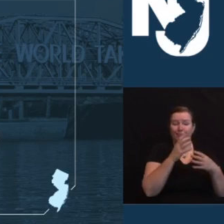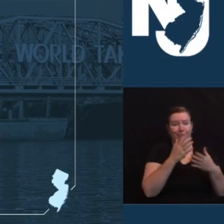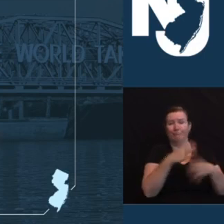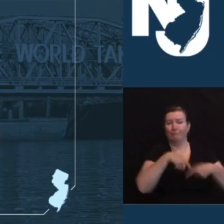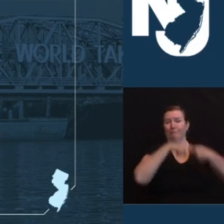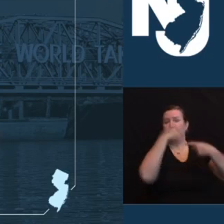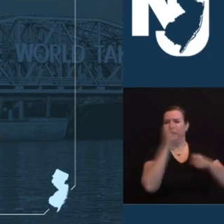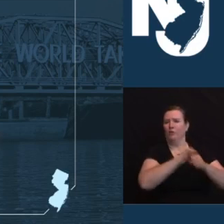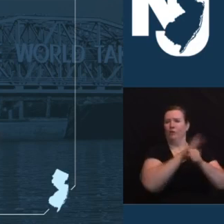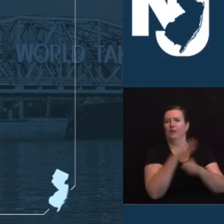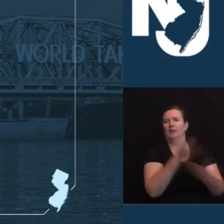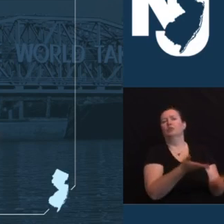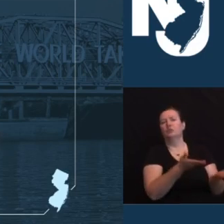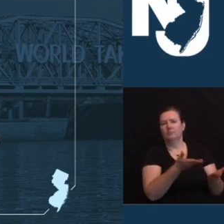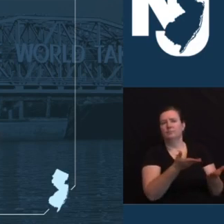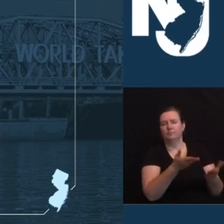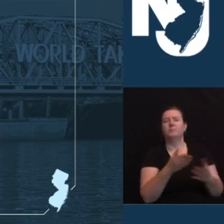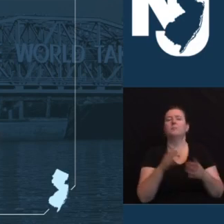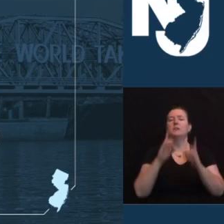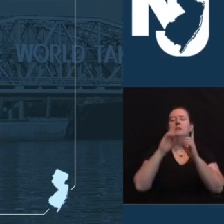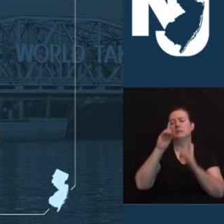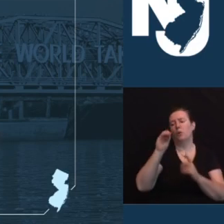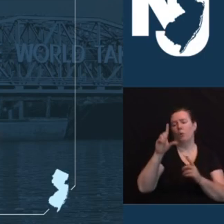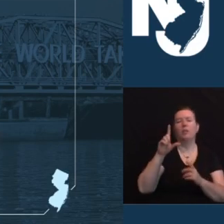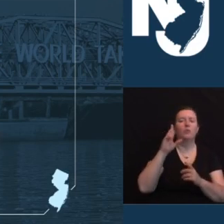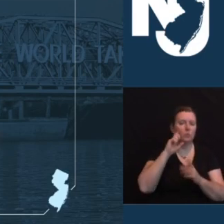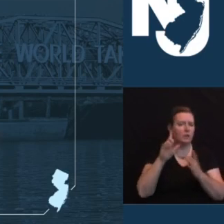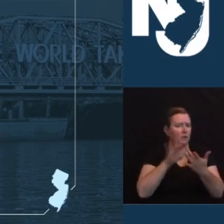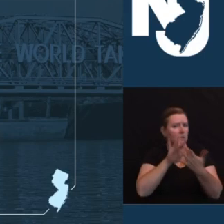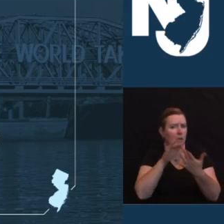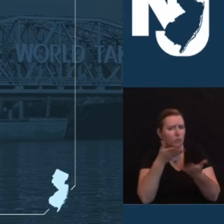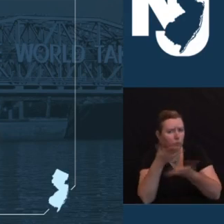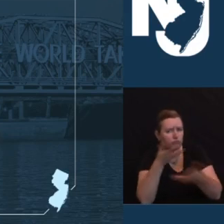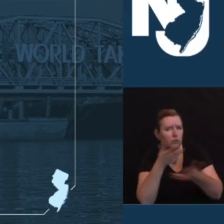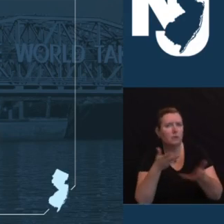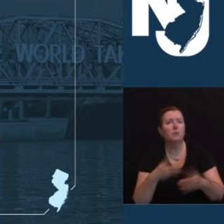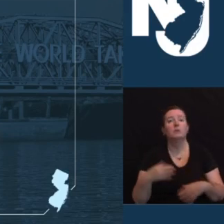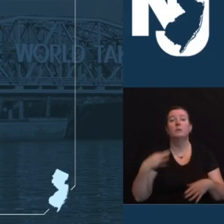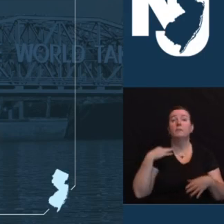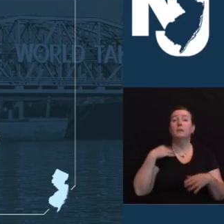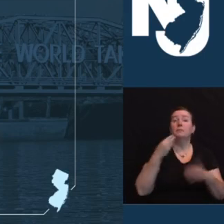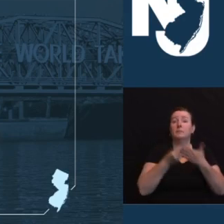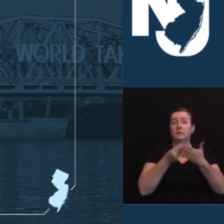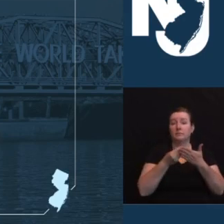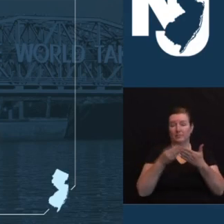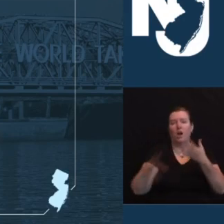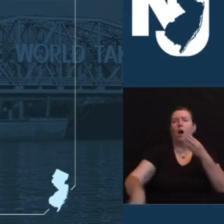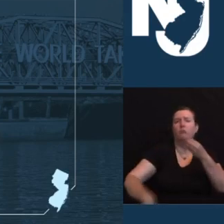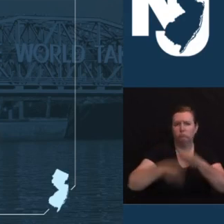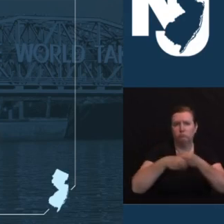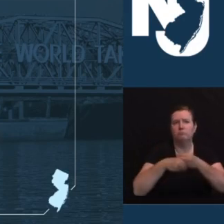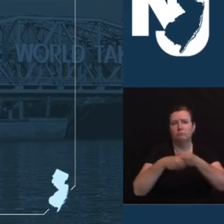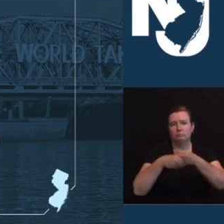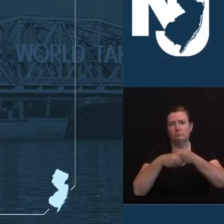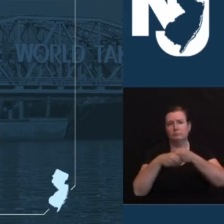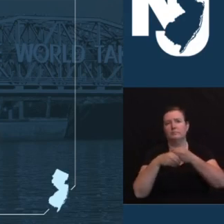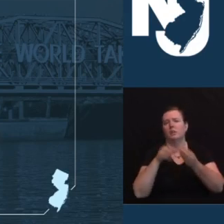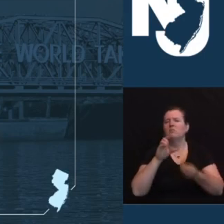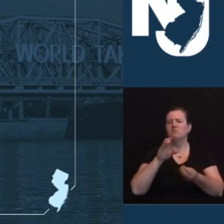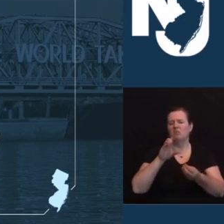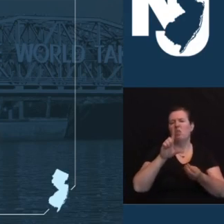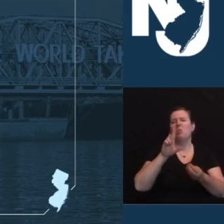with instructions. Eligible claimants will receive this supplemental benefit in a lump sum payment of